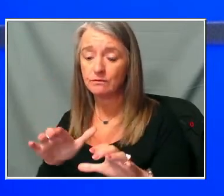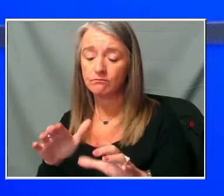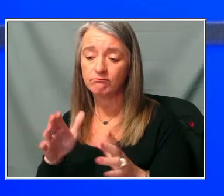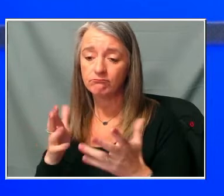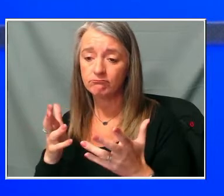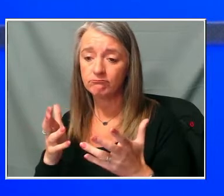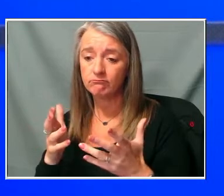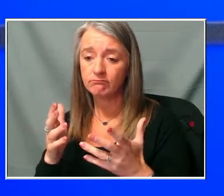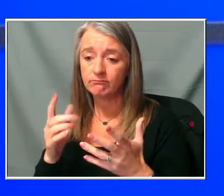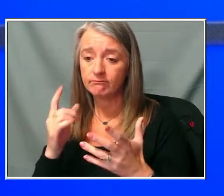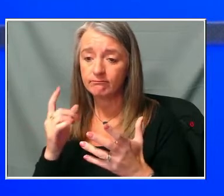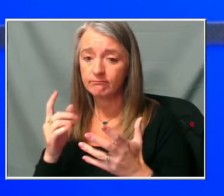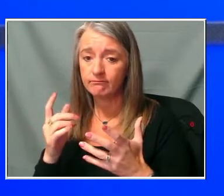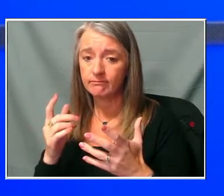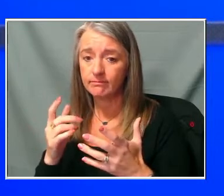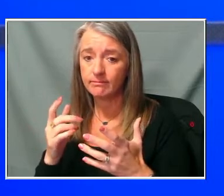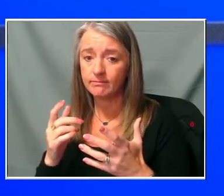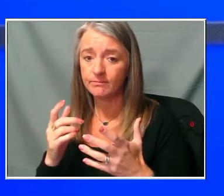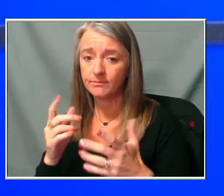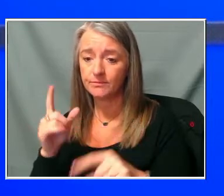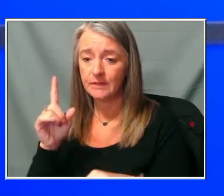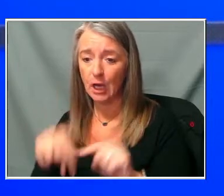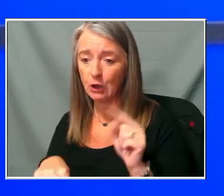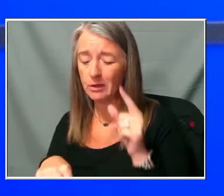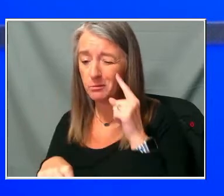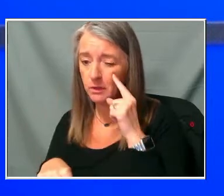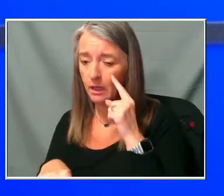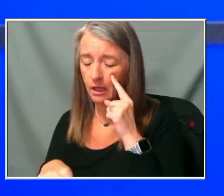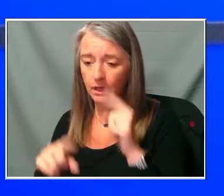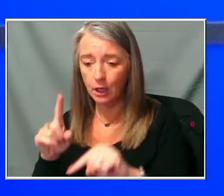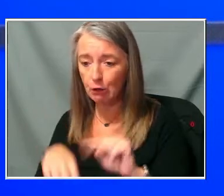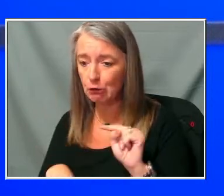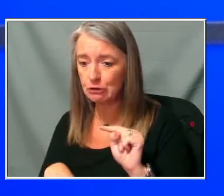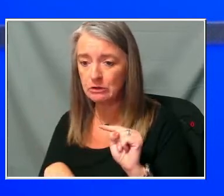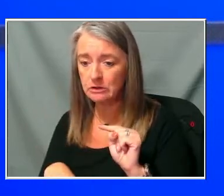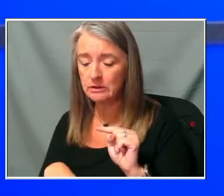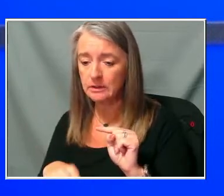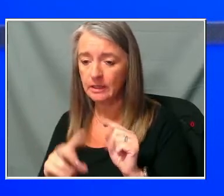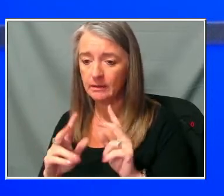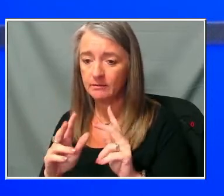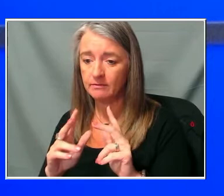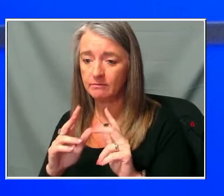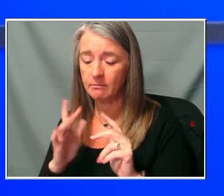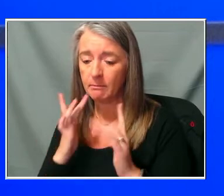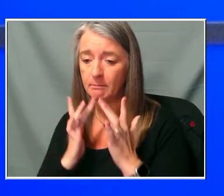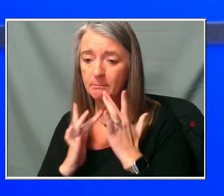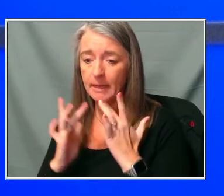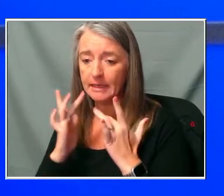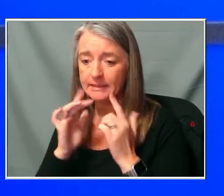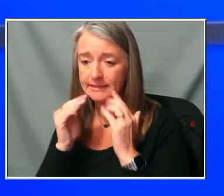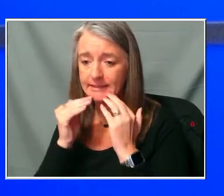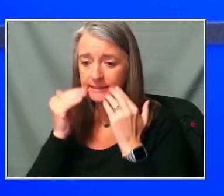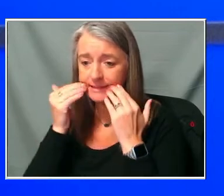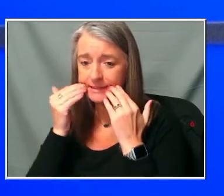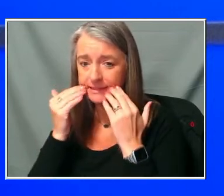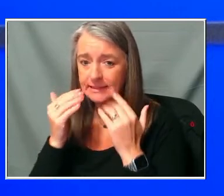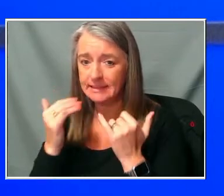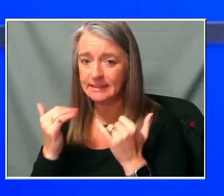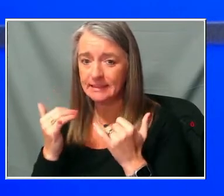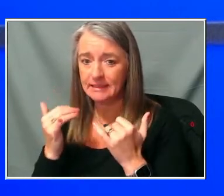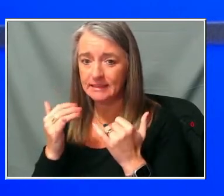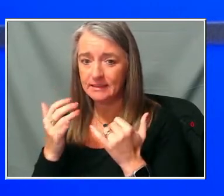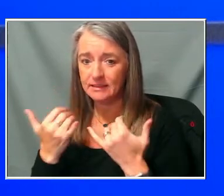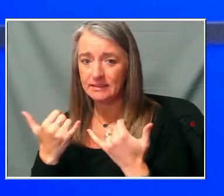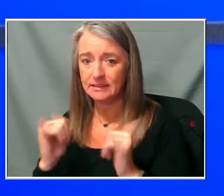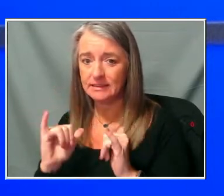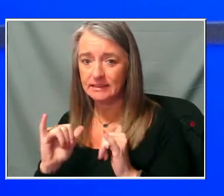eye that was lodged open. I couldn't blink. Could barely even pull a smile together, and now you can kind of say I can pull it a